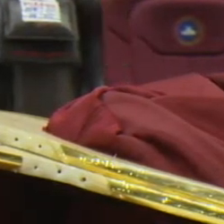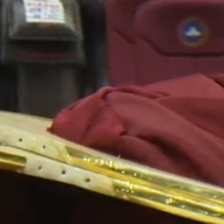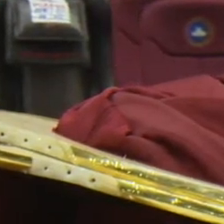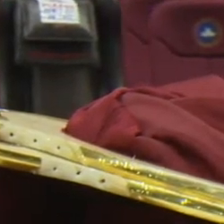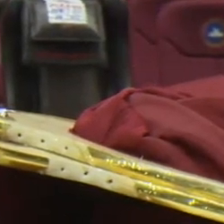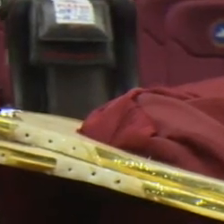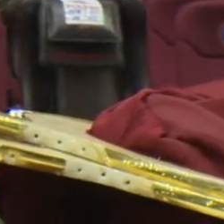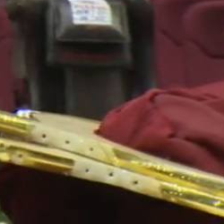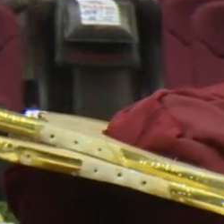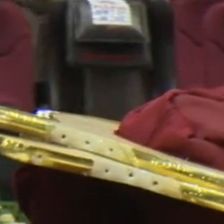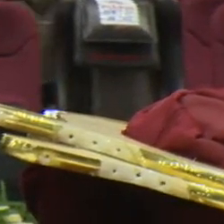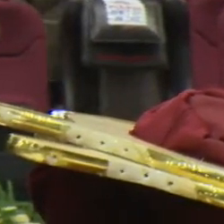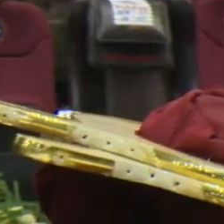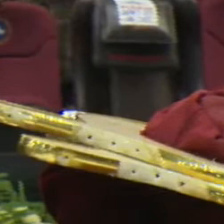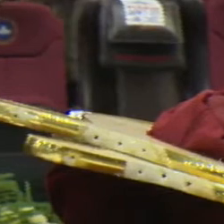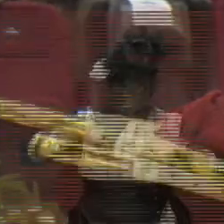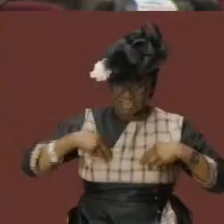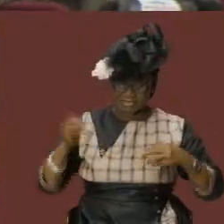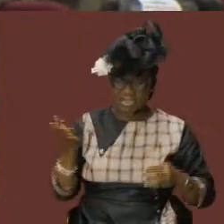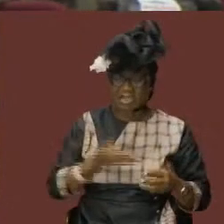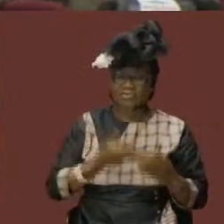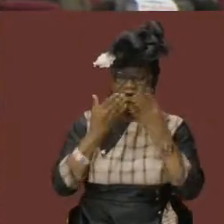Accept our thanks in Jesus' name.